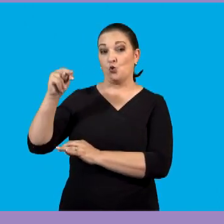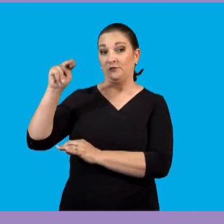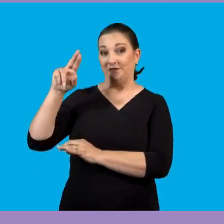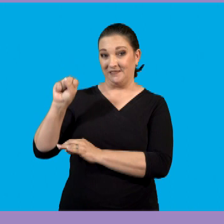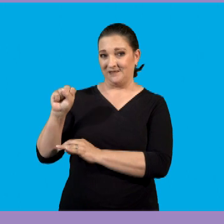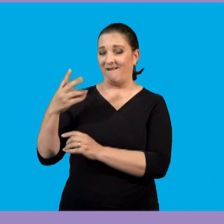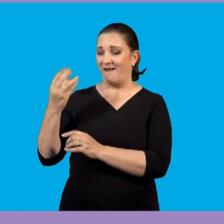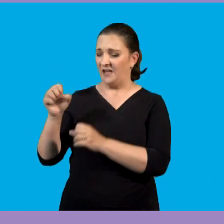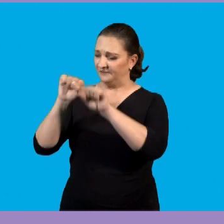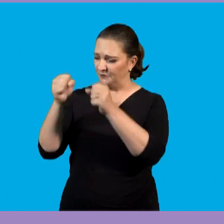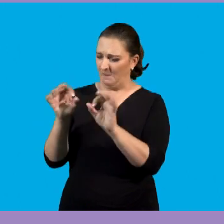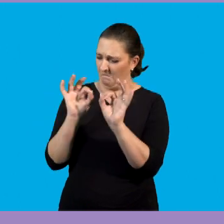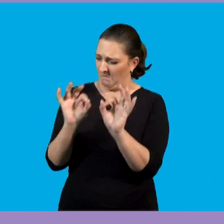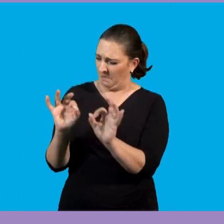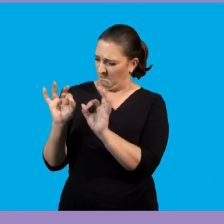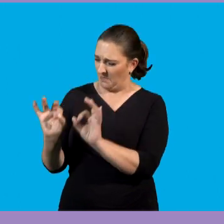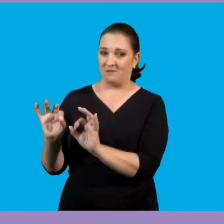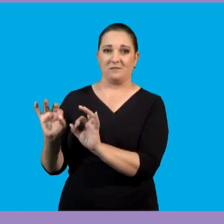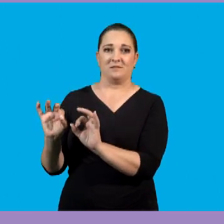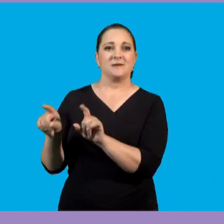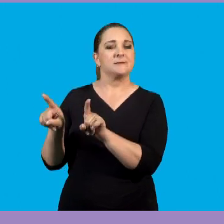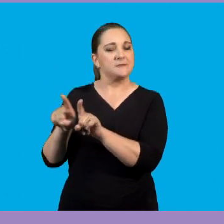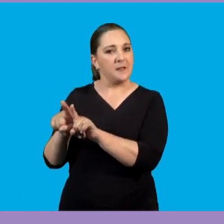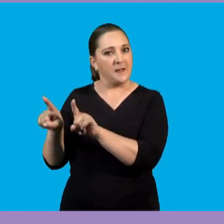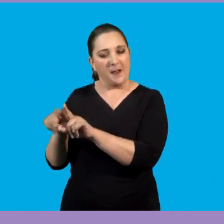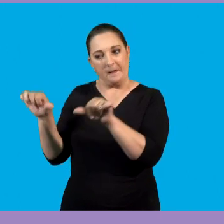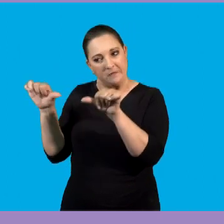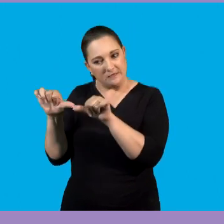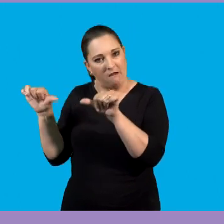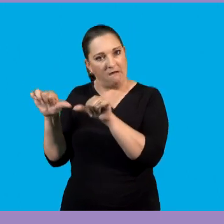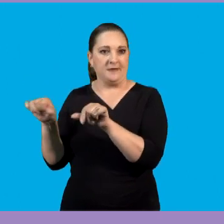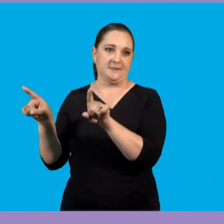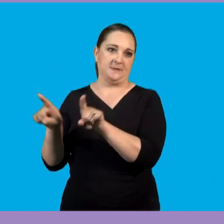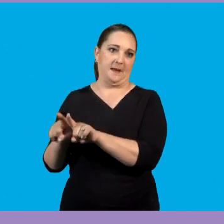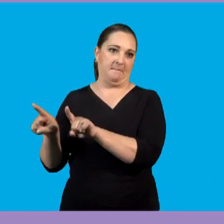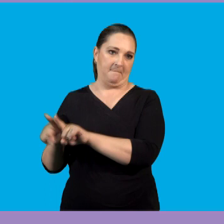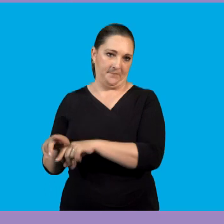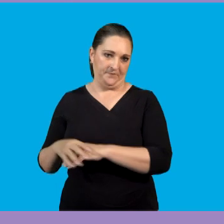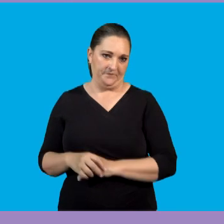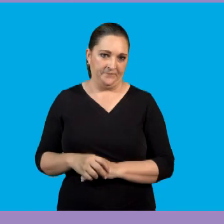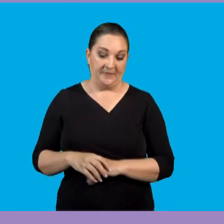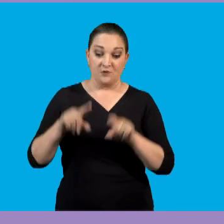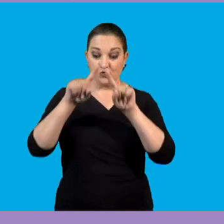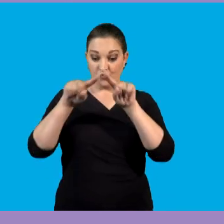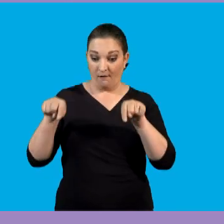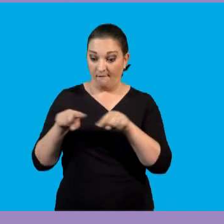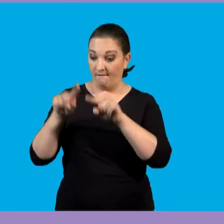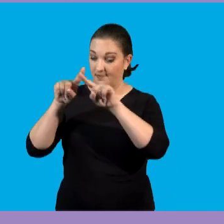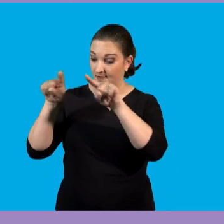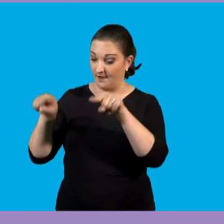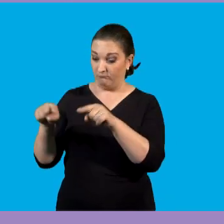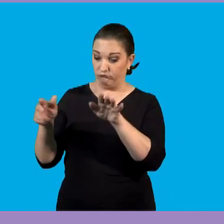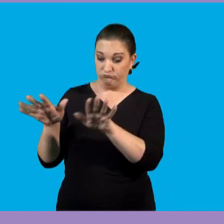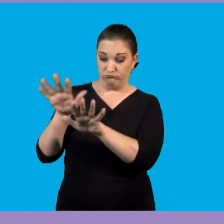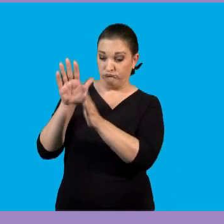exact same shape and the exact same size. The congruency of two triangles